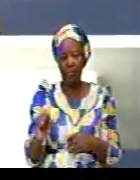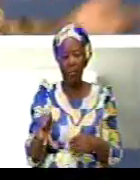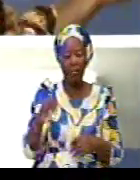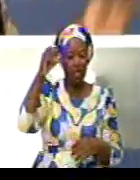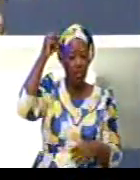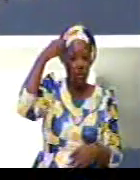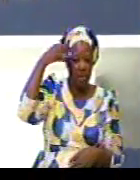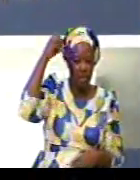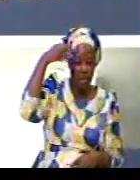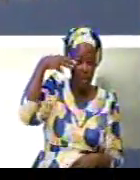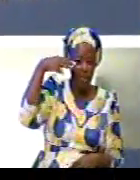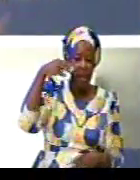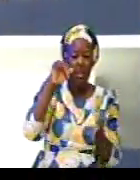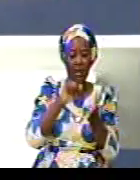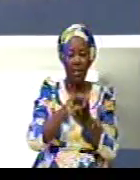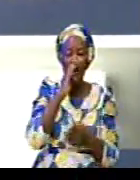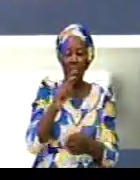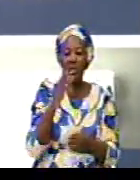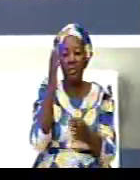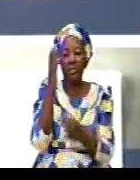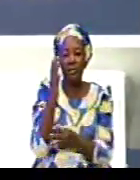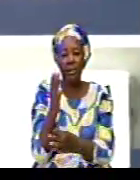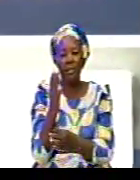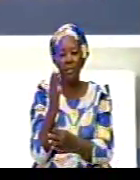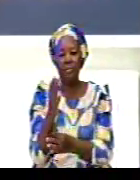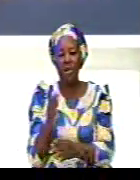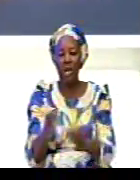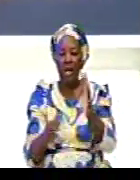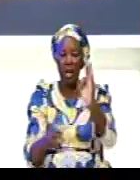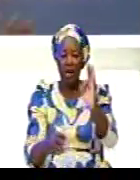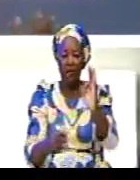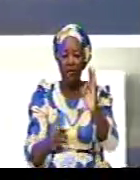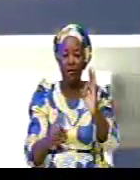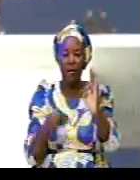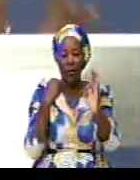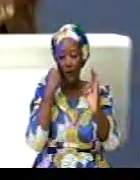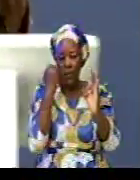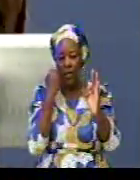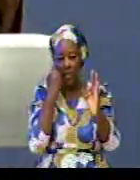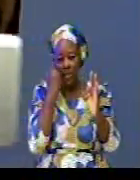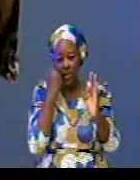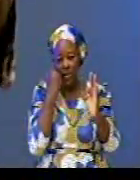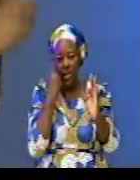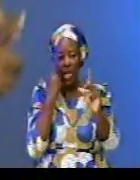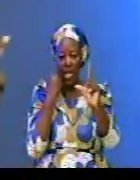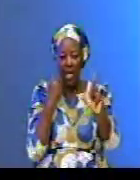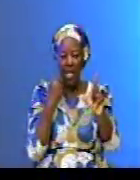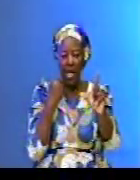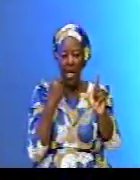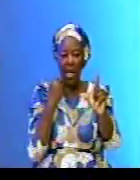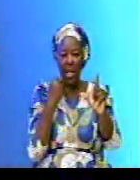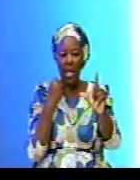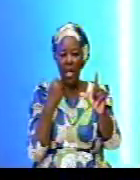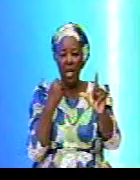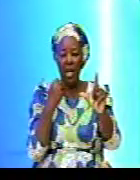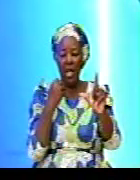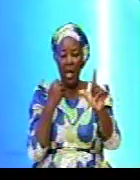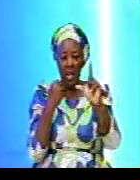the variance, the idolatry, the witchcraft. This is the flesh. F,